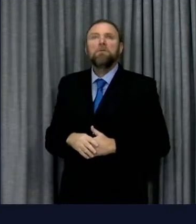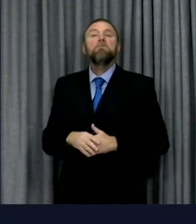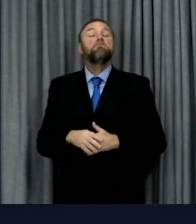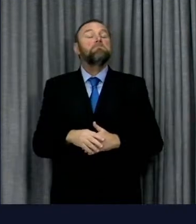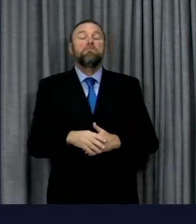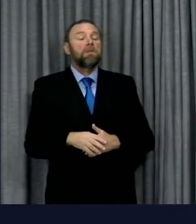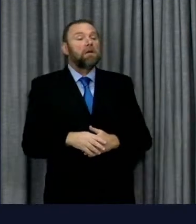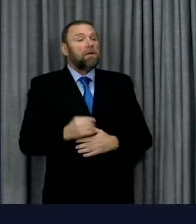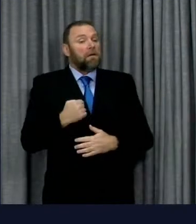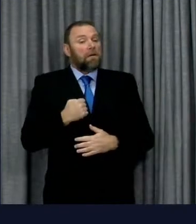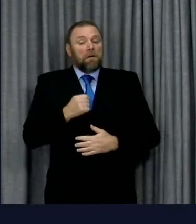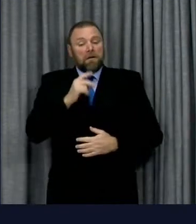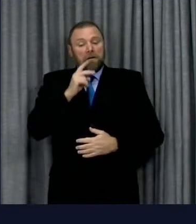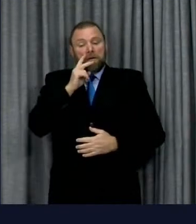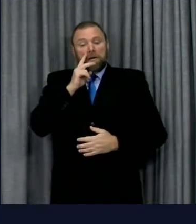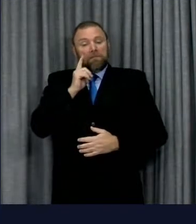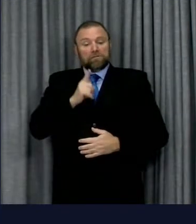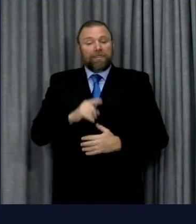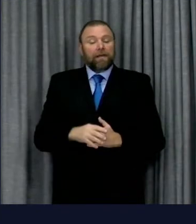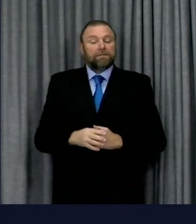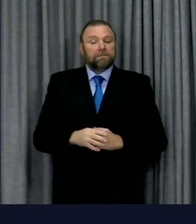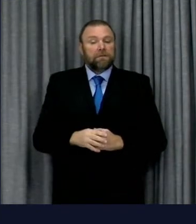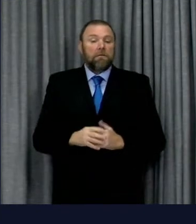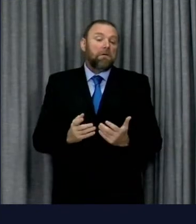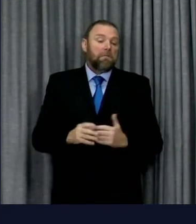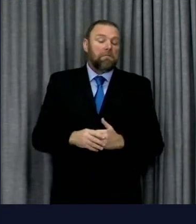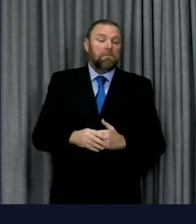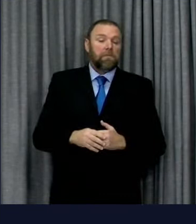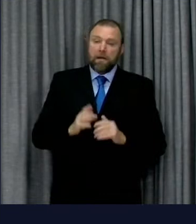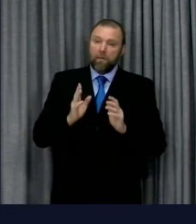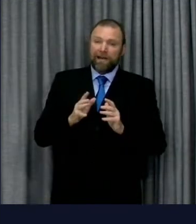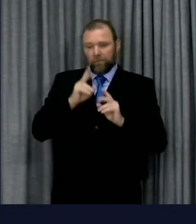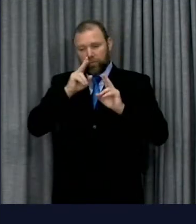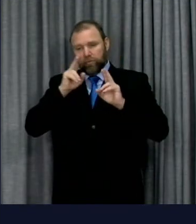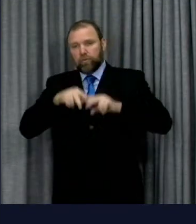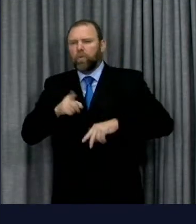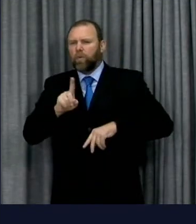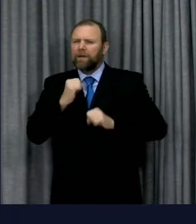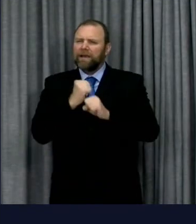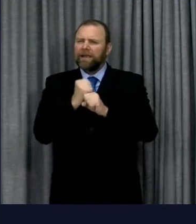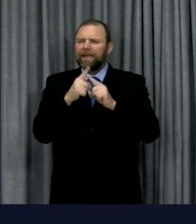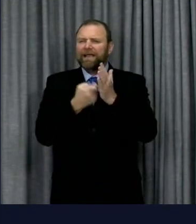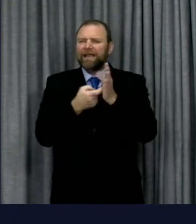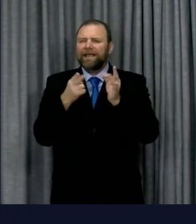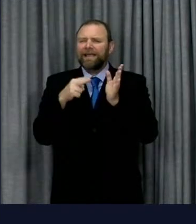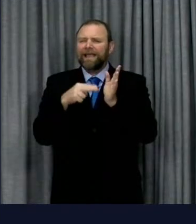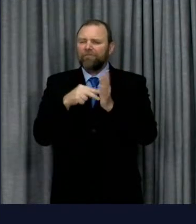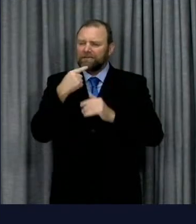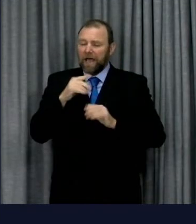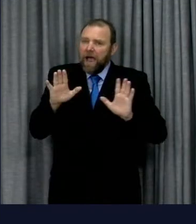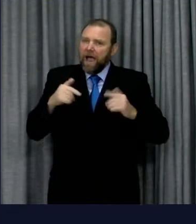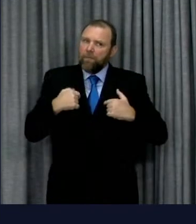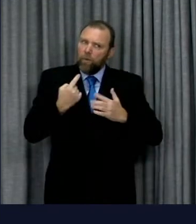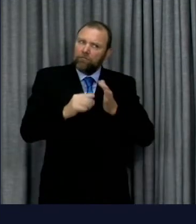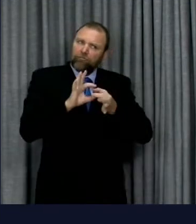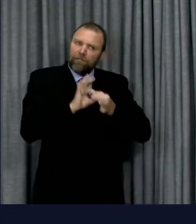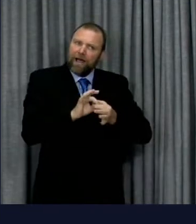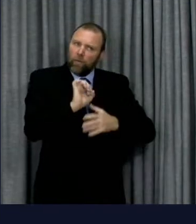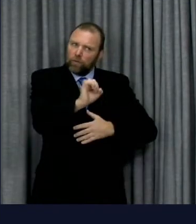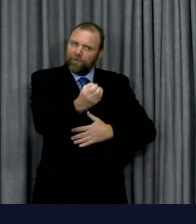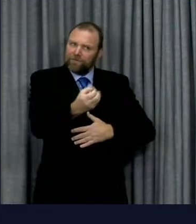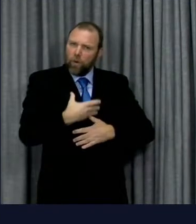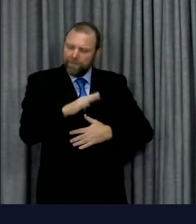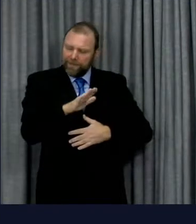that. I'd need to look carefully at what Geraint has said. It sounds to me, and Harry, I'm just relying on what you've said to me,